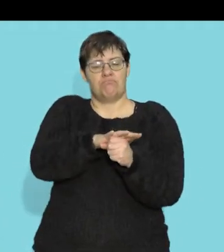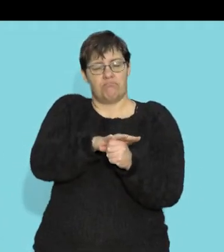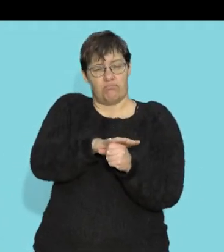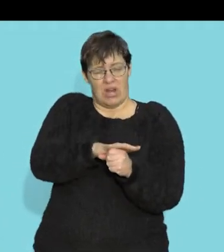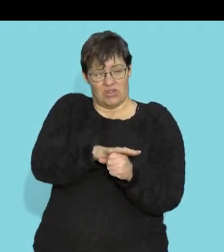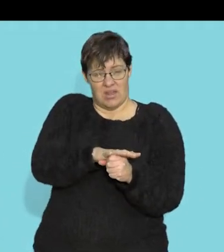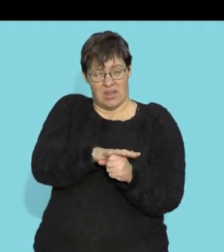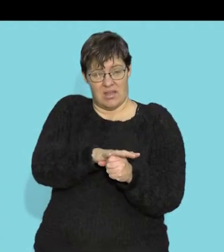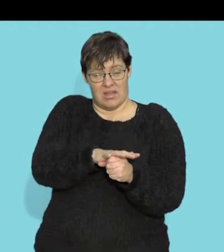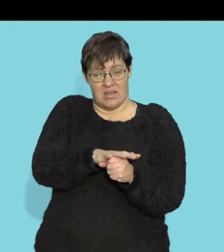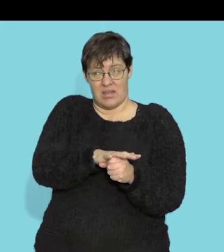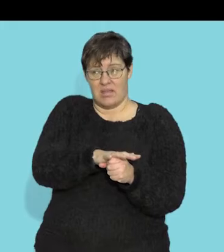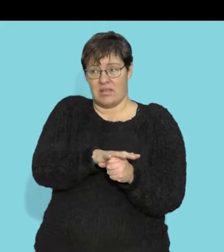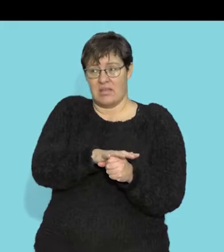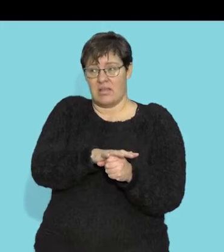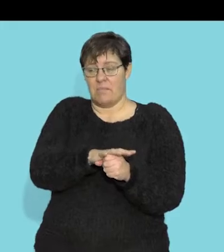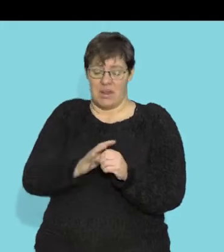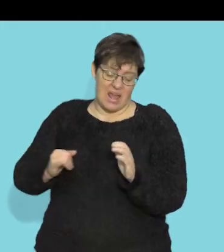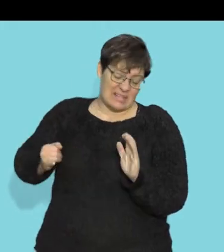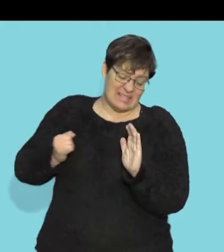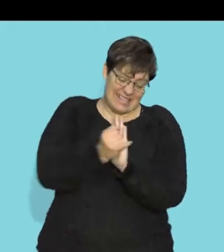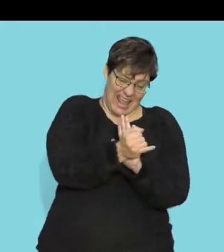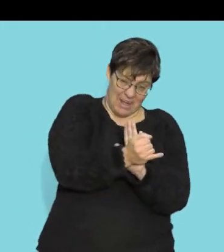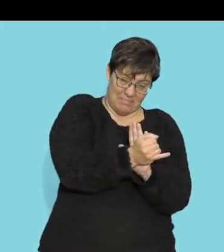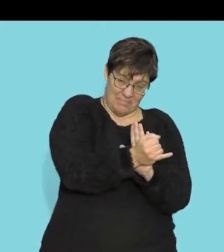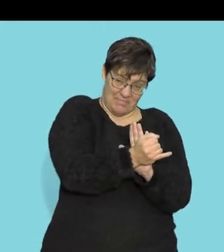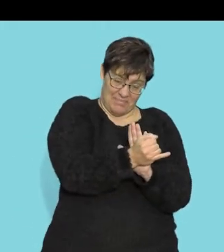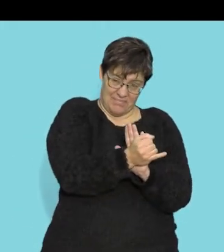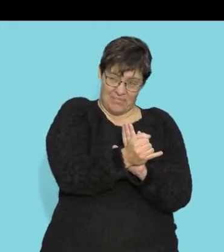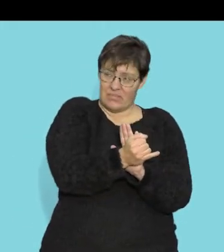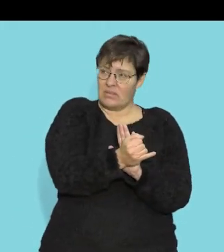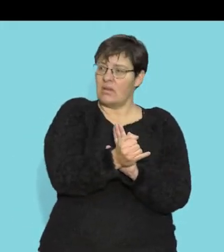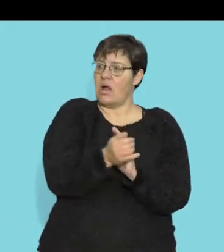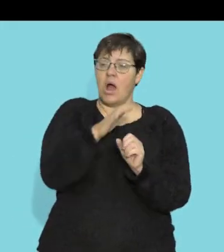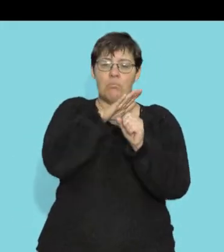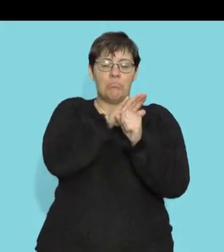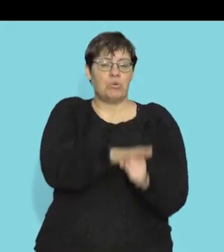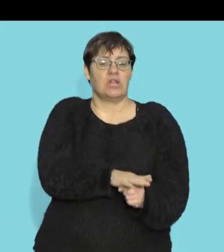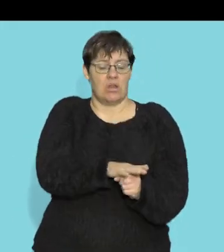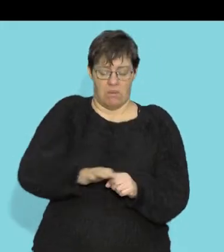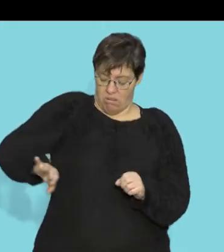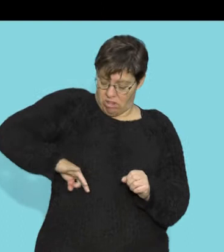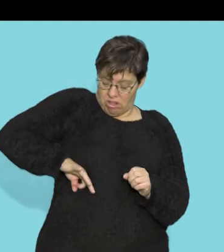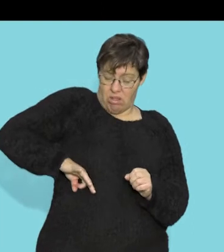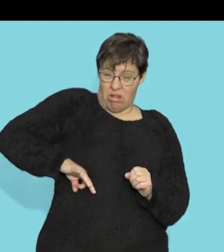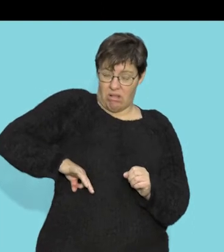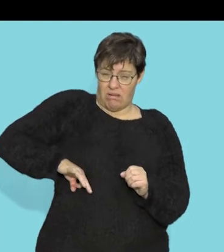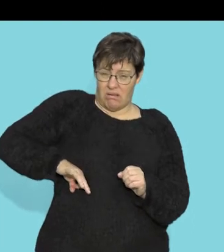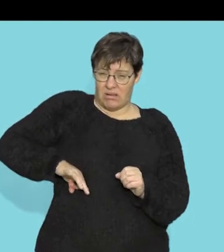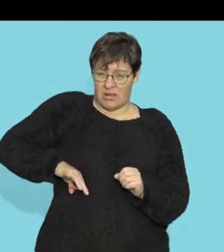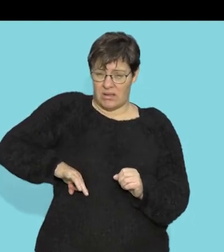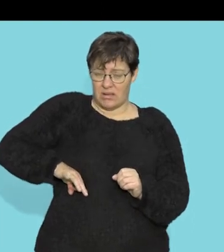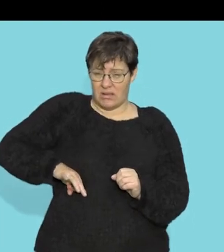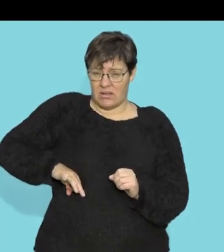pressure. So as soon as if I get stabbed or something happens, what happens if I got a hole,